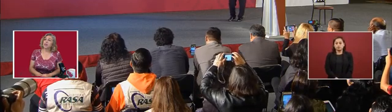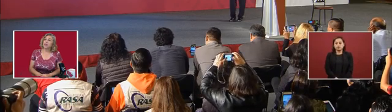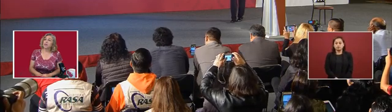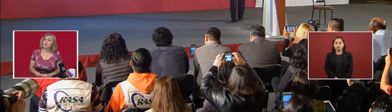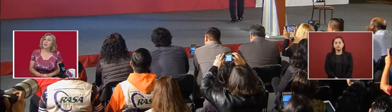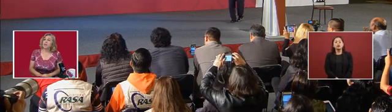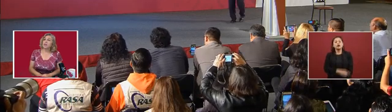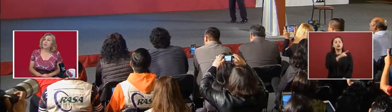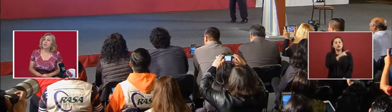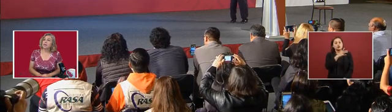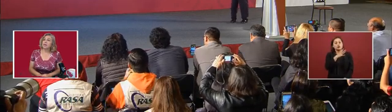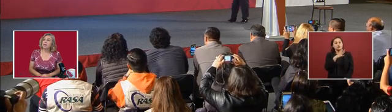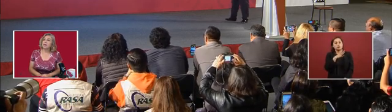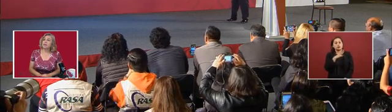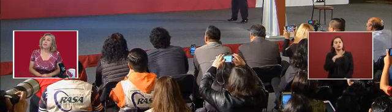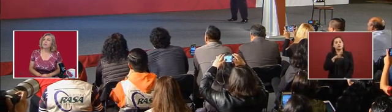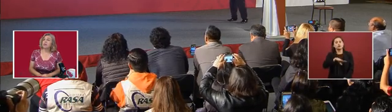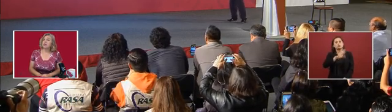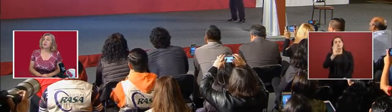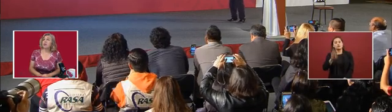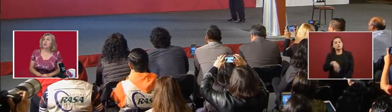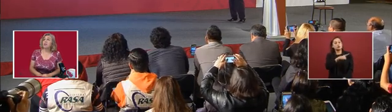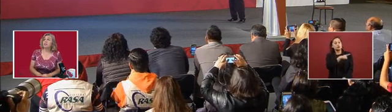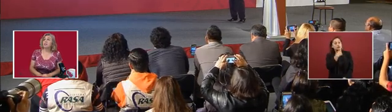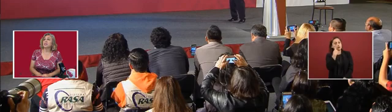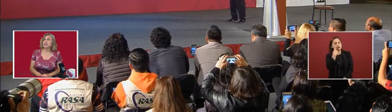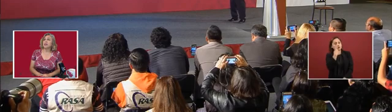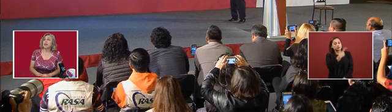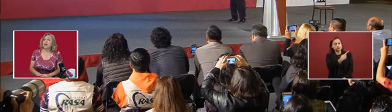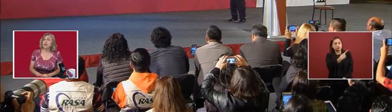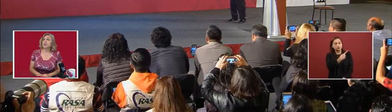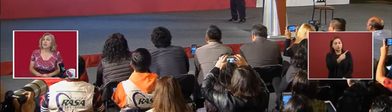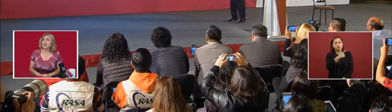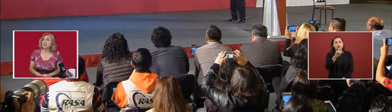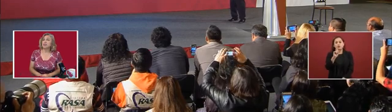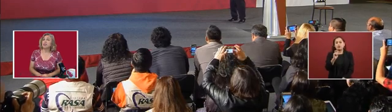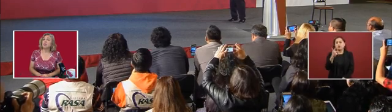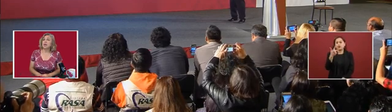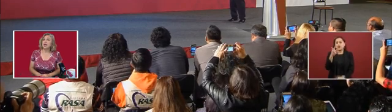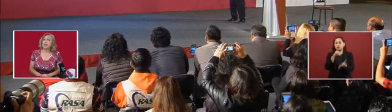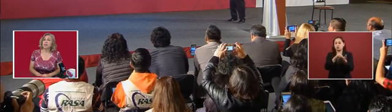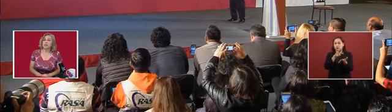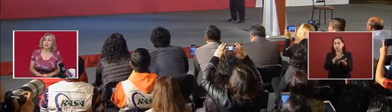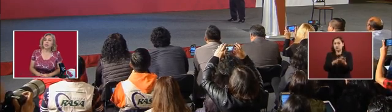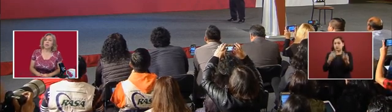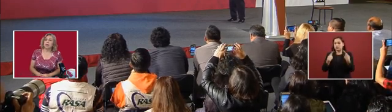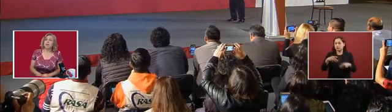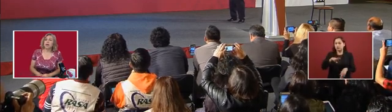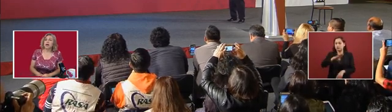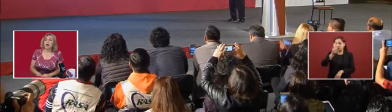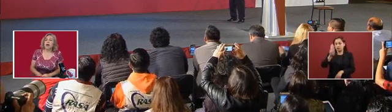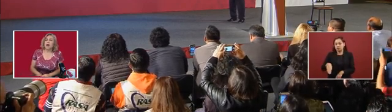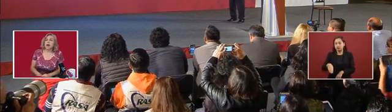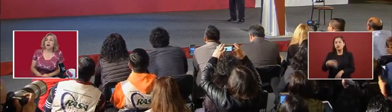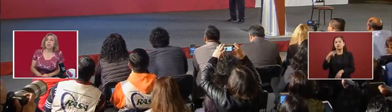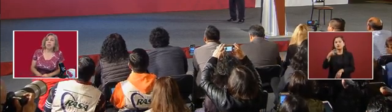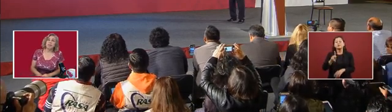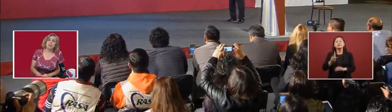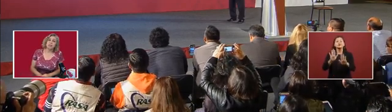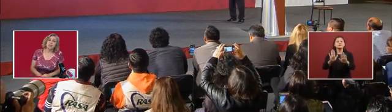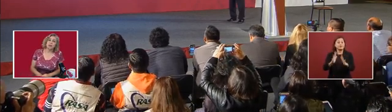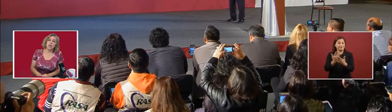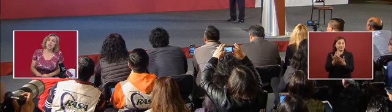can Allá ven en la tablita de hasta arriba, see the table at the very highest están los part. números You can absolutos see the numbers, y the vean absolute ustedes, numbers,